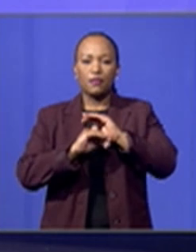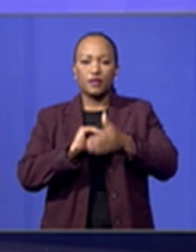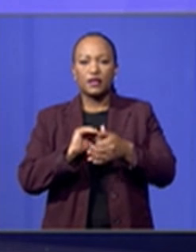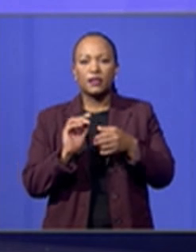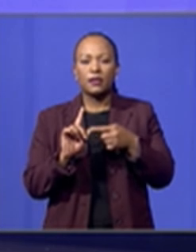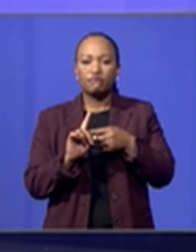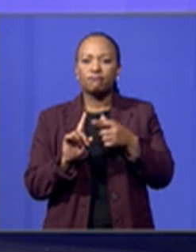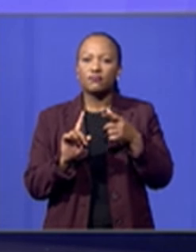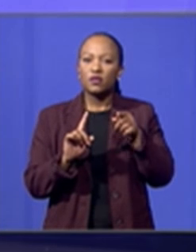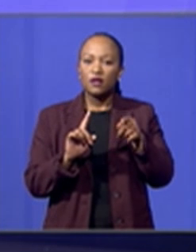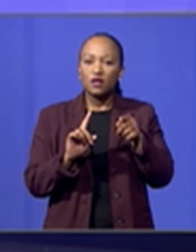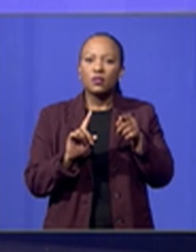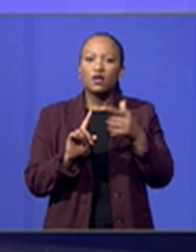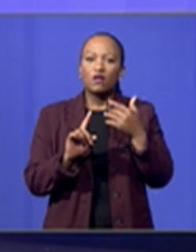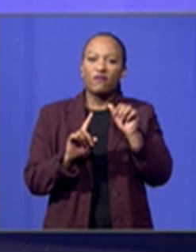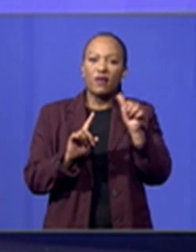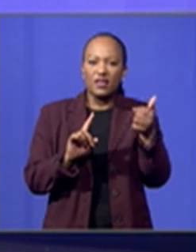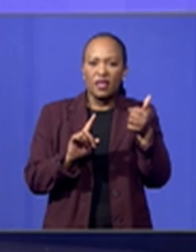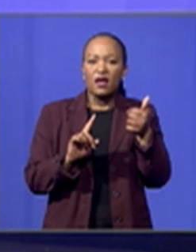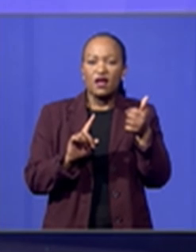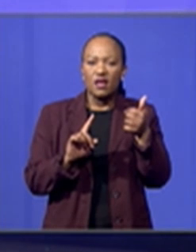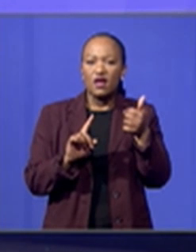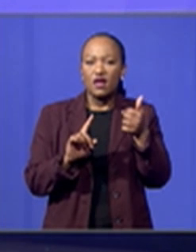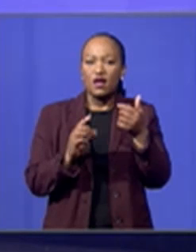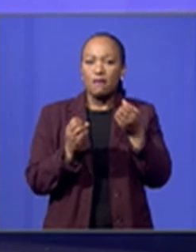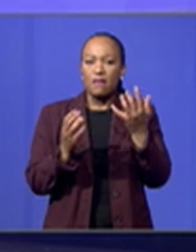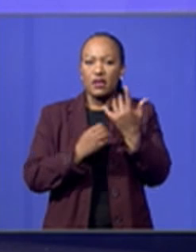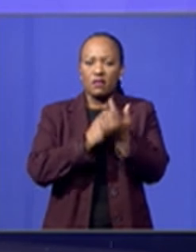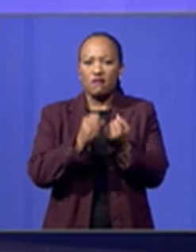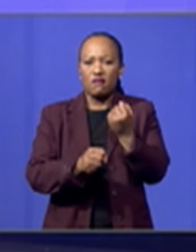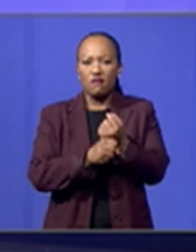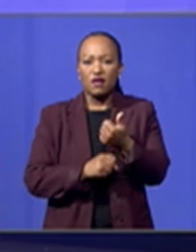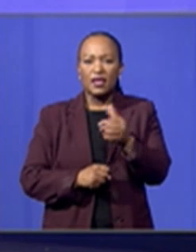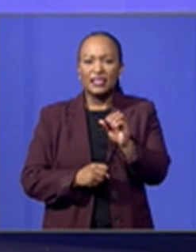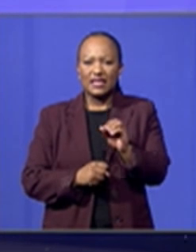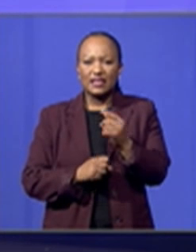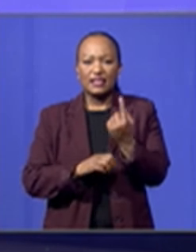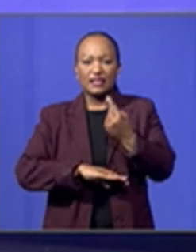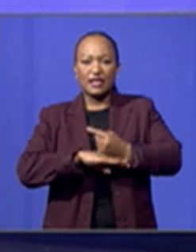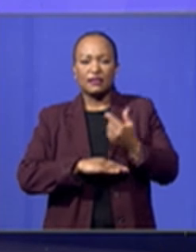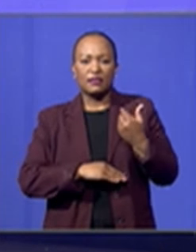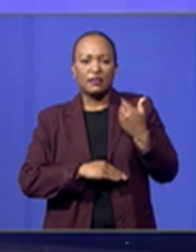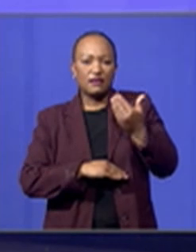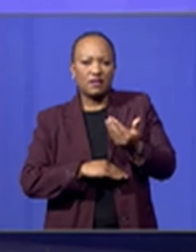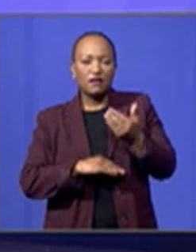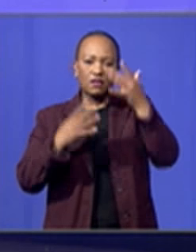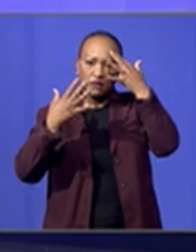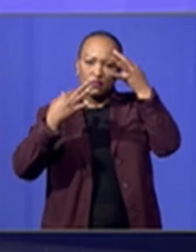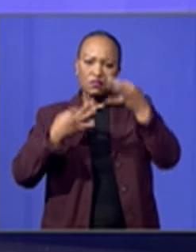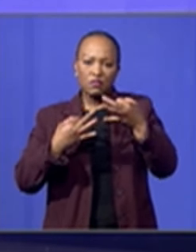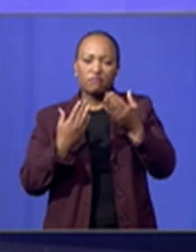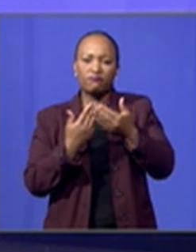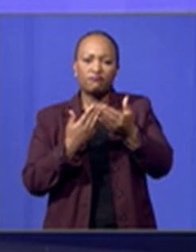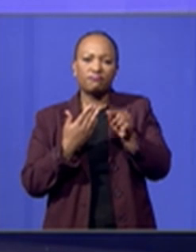e Kgolwane le Katiso le makala a mangwe a amegang malatsi a le 60 go tsibogela diphitlhelelo tsa nakwana tse di